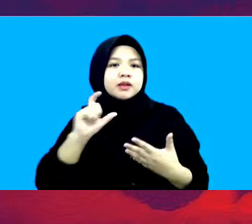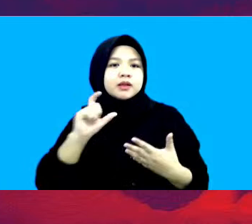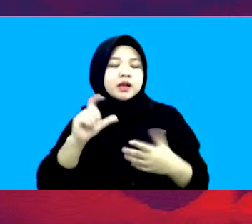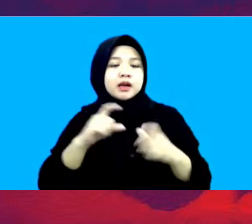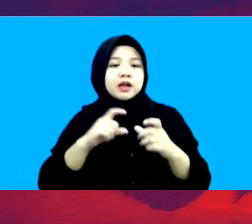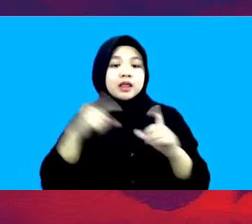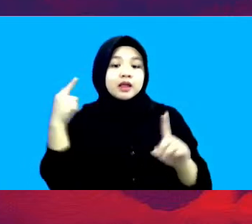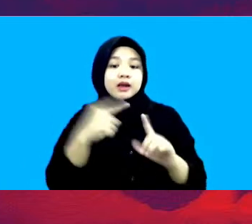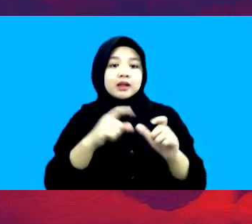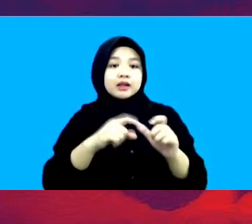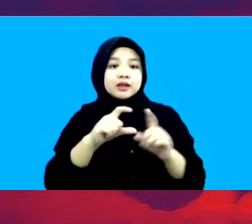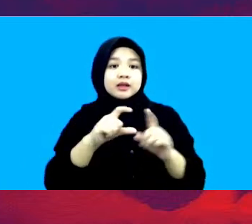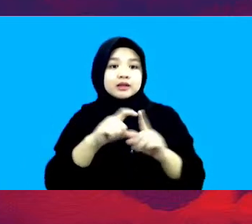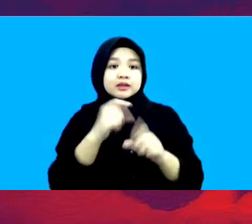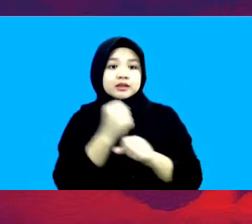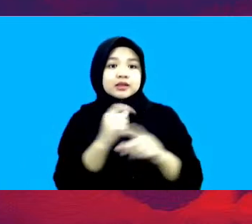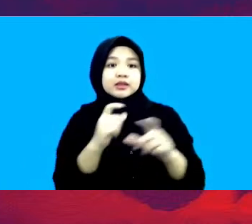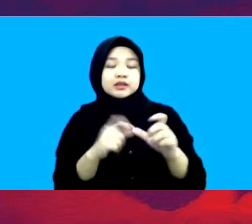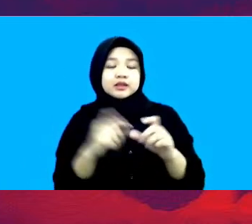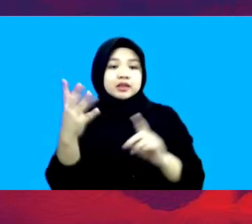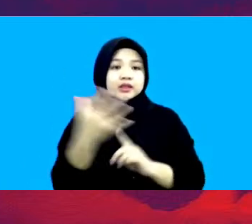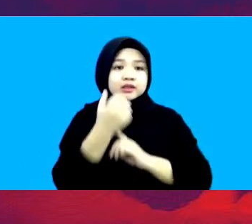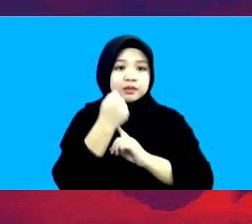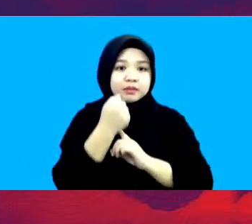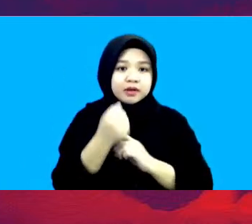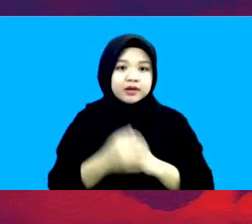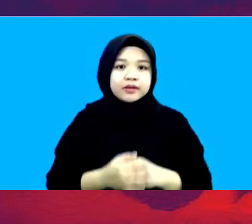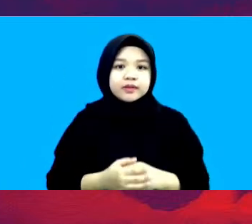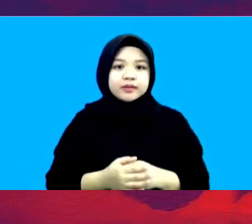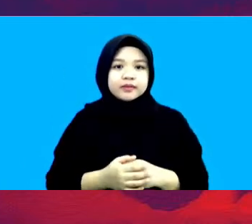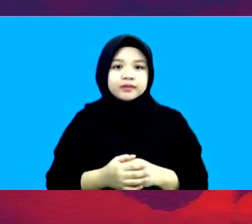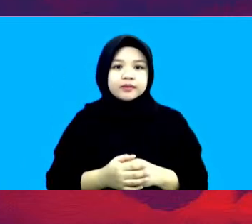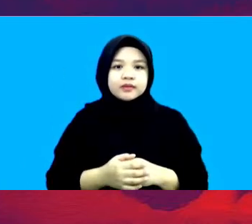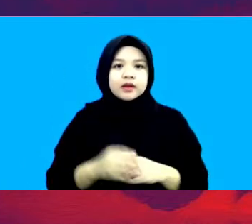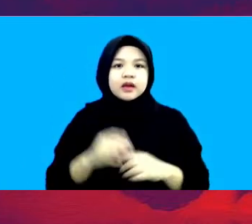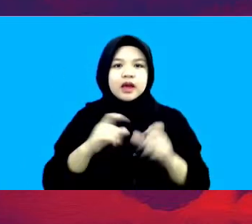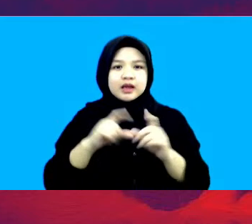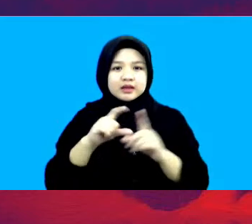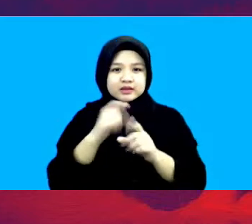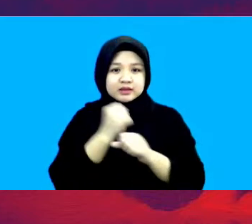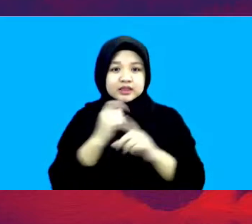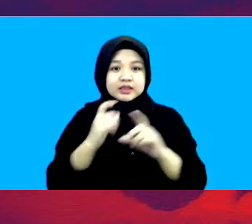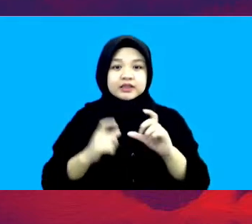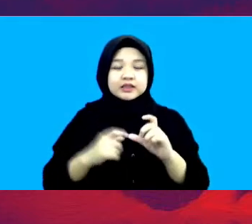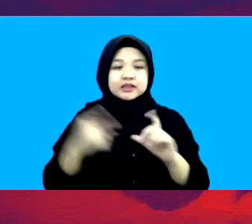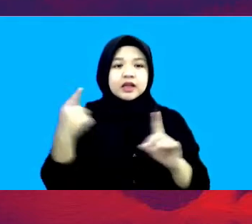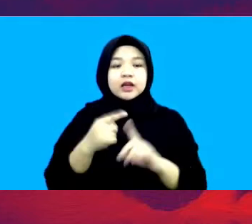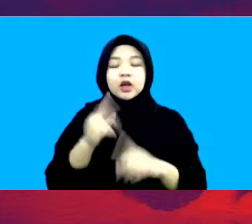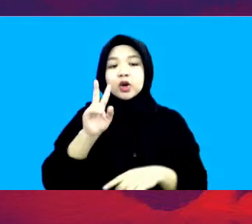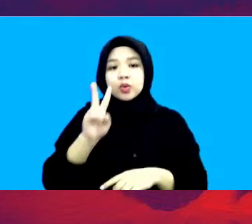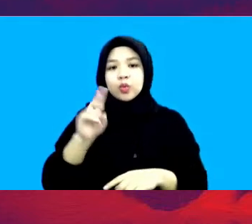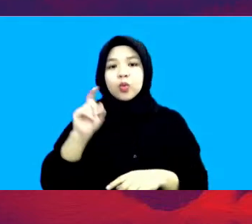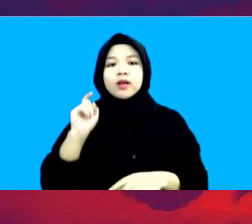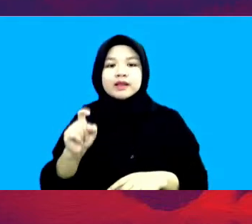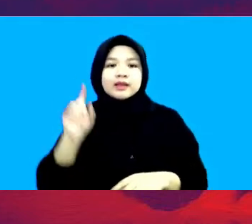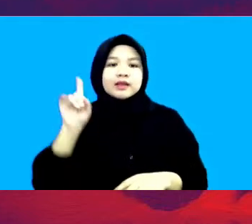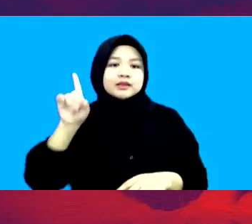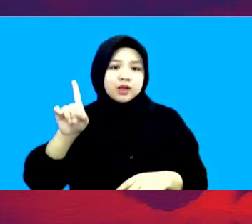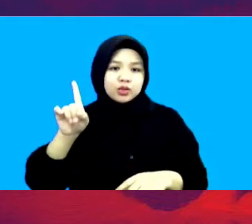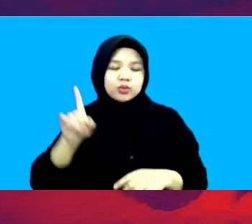The other thing is that the approach, the FGT approach, is actually quite simple. If you look at